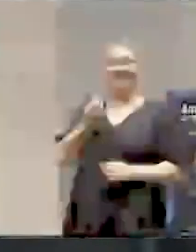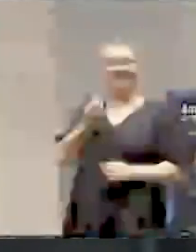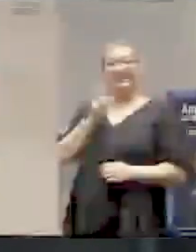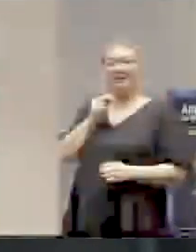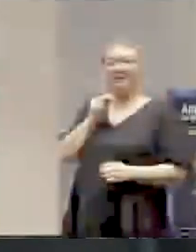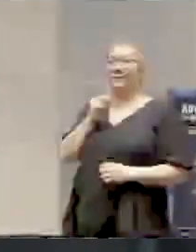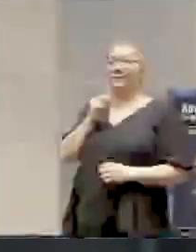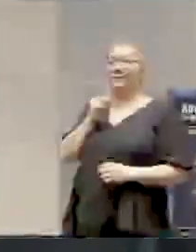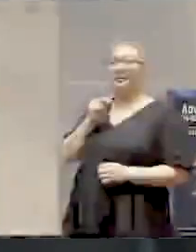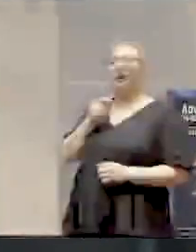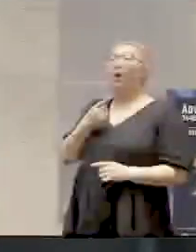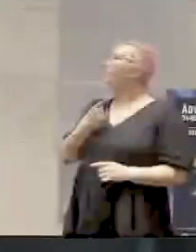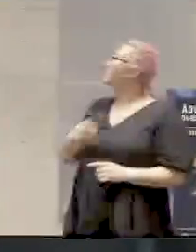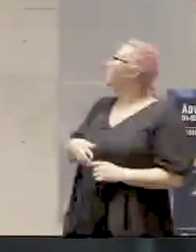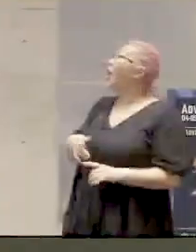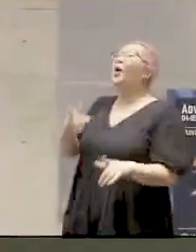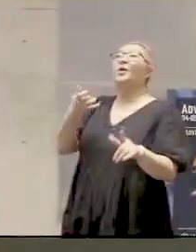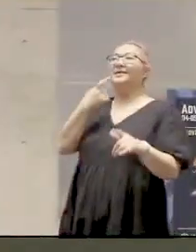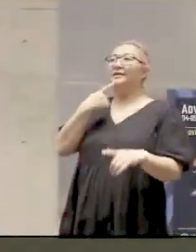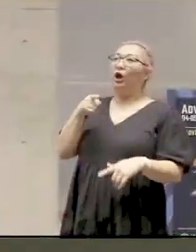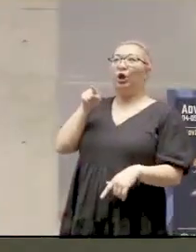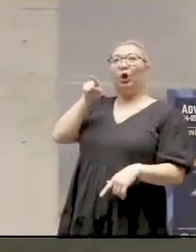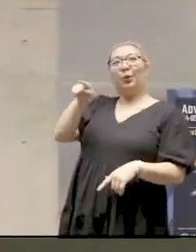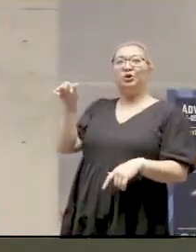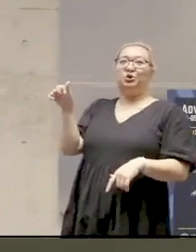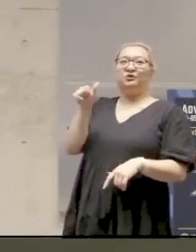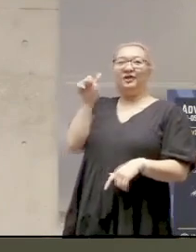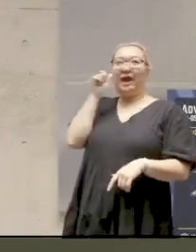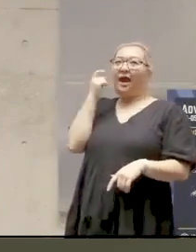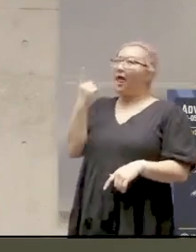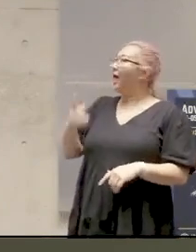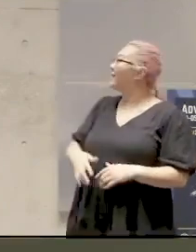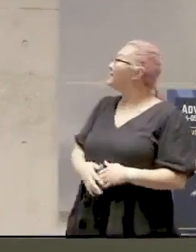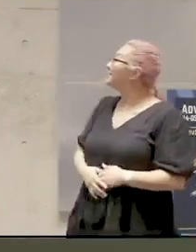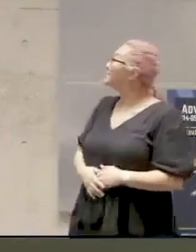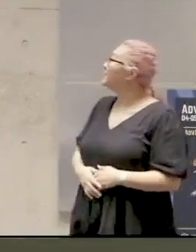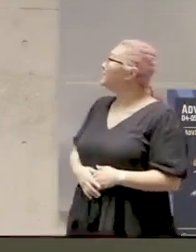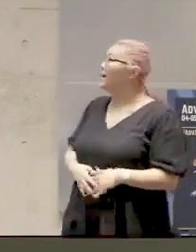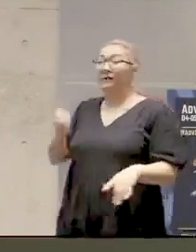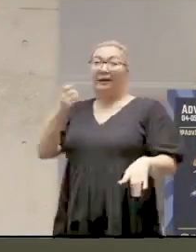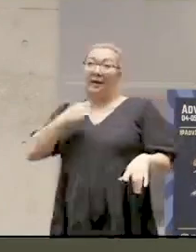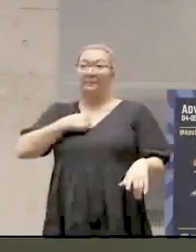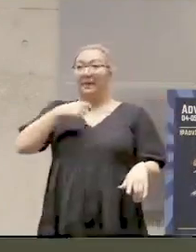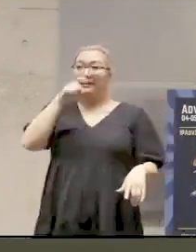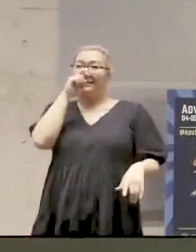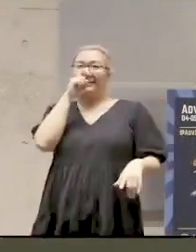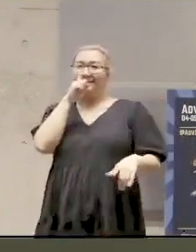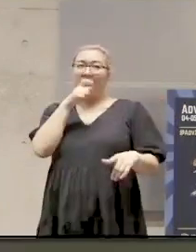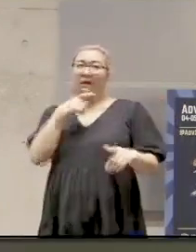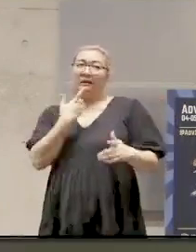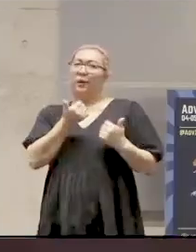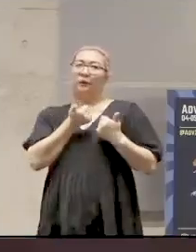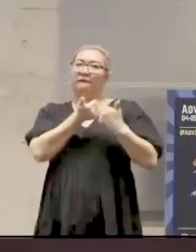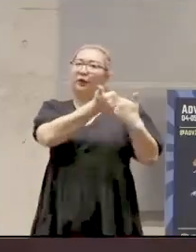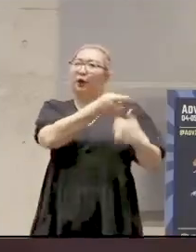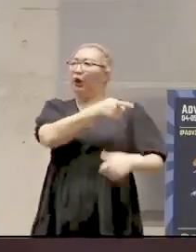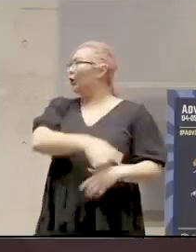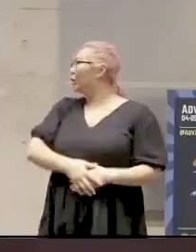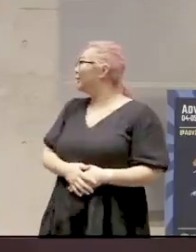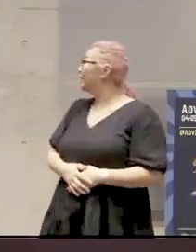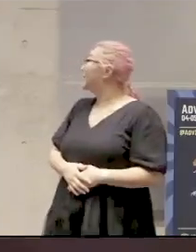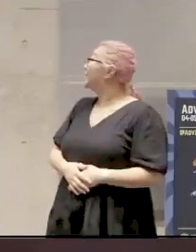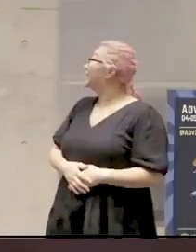I should have realized. Let's forget about the past. My sister wasn't for you. Choice option